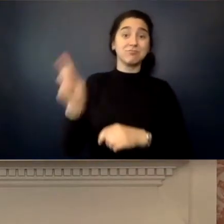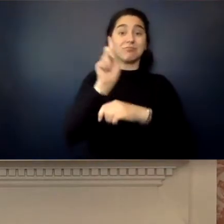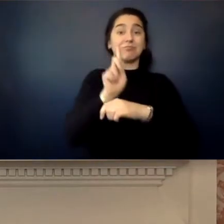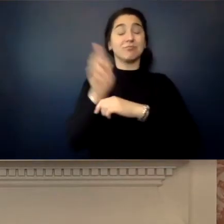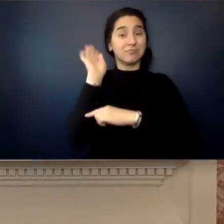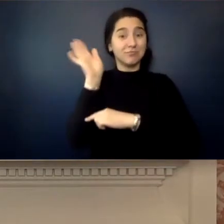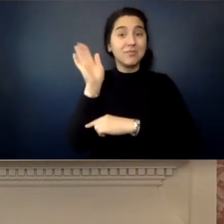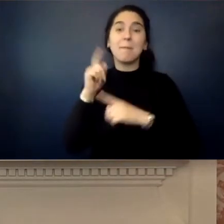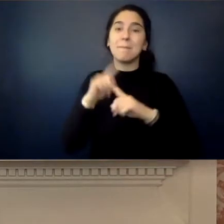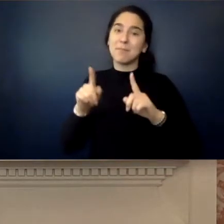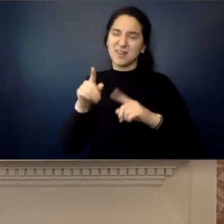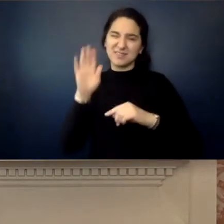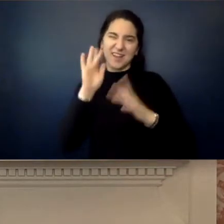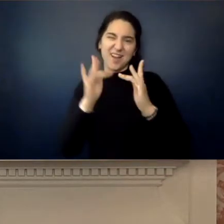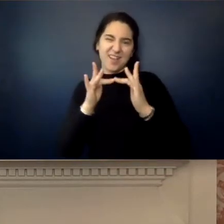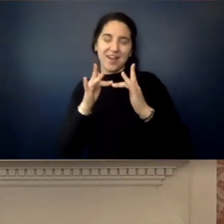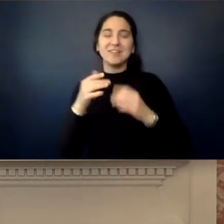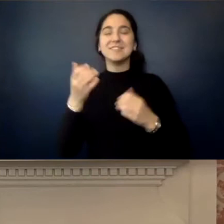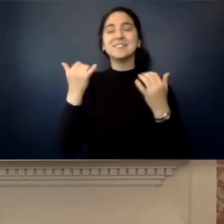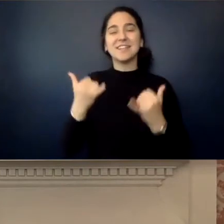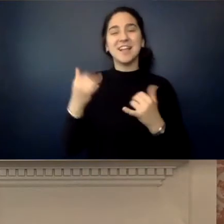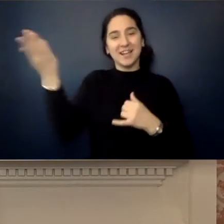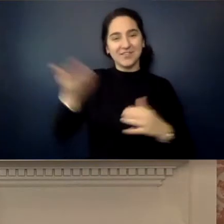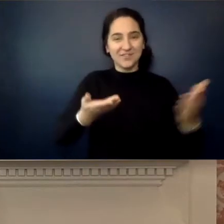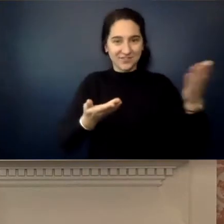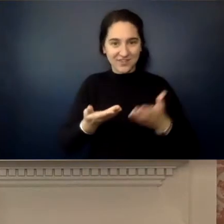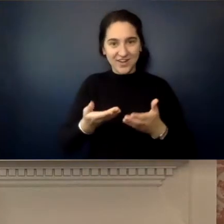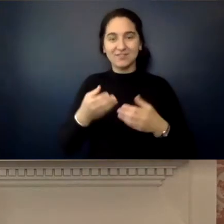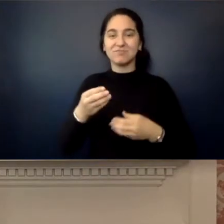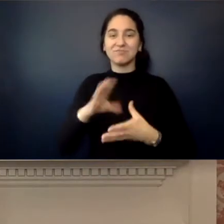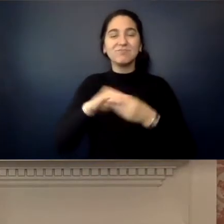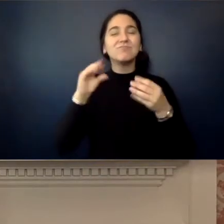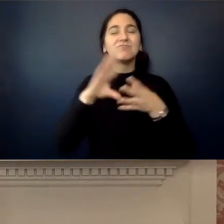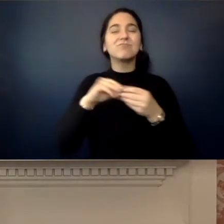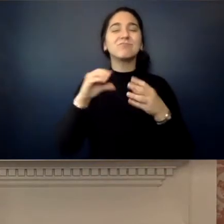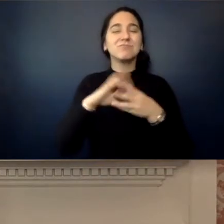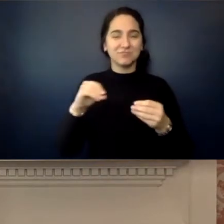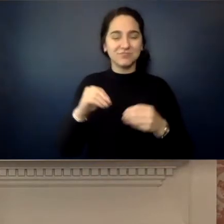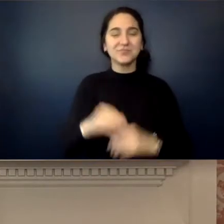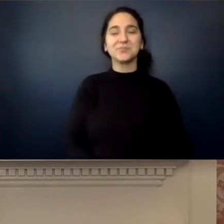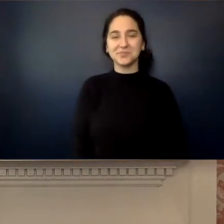we have invited him to join us today and bring us a word.